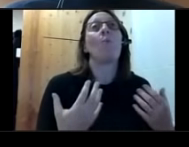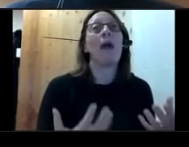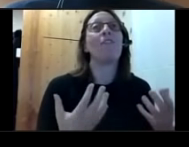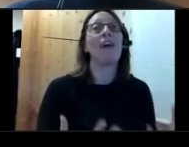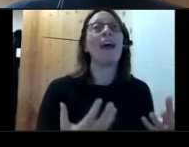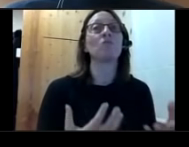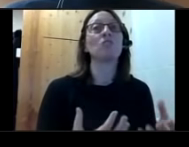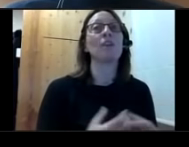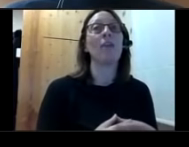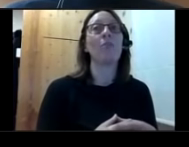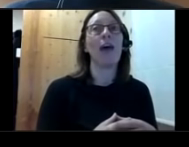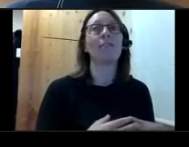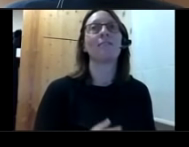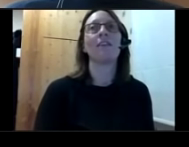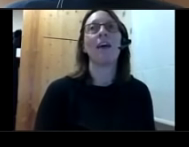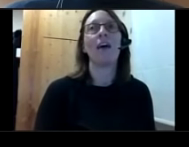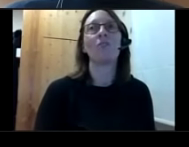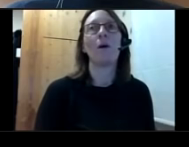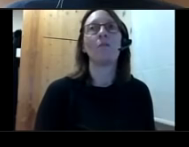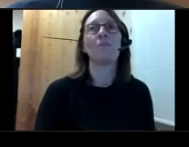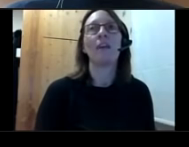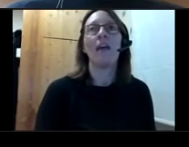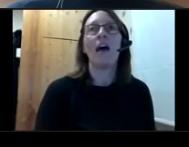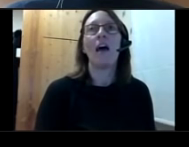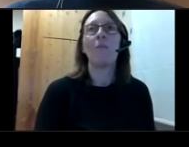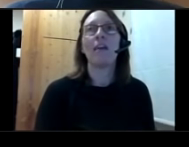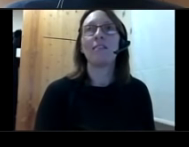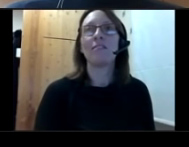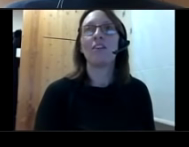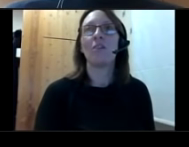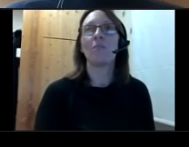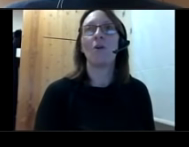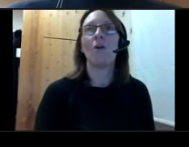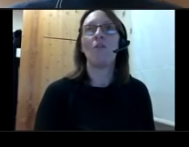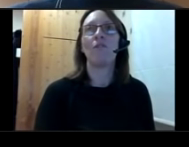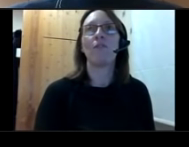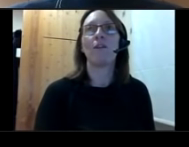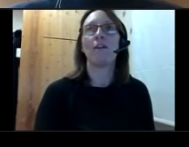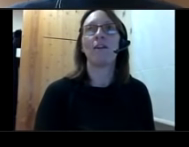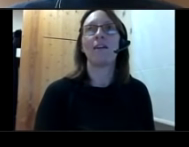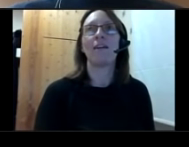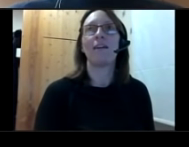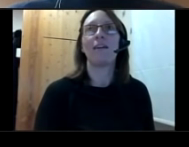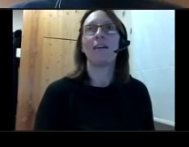people aware of how to get that as well? In terms of,